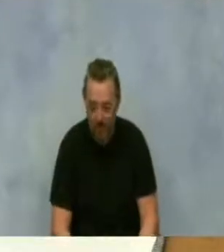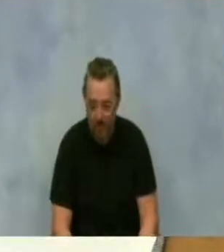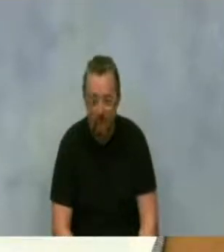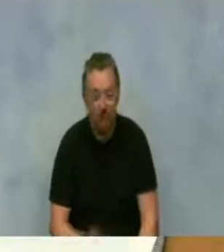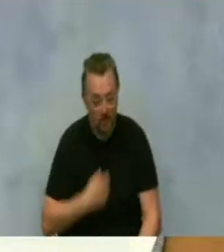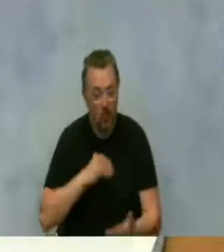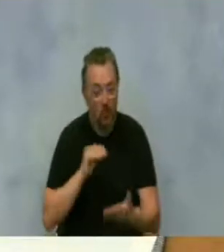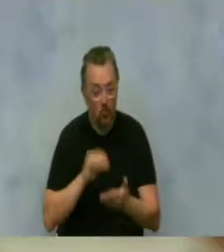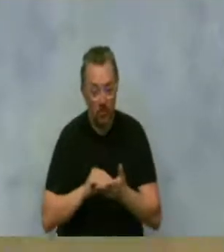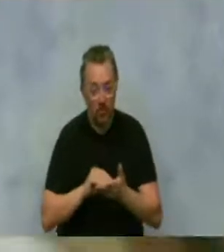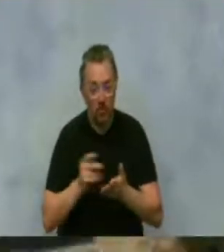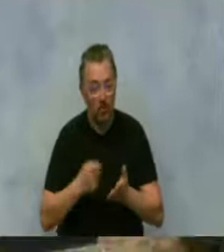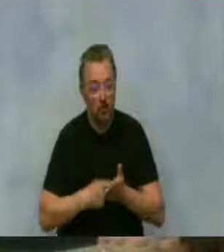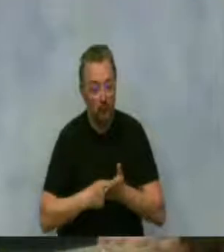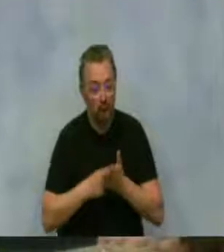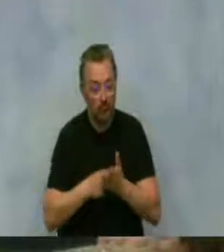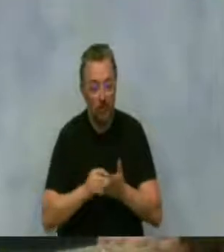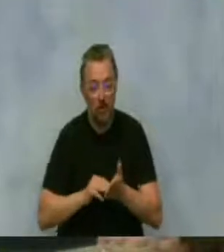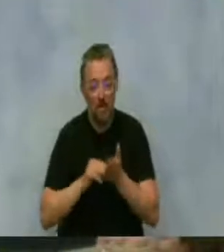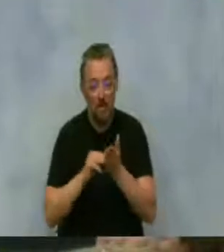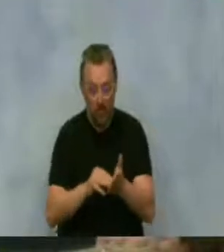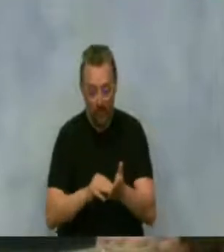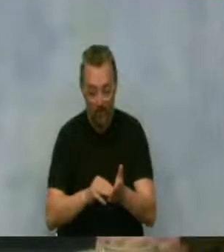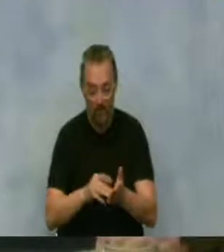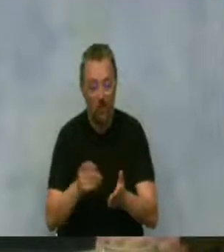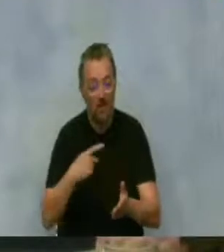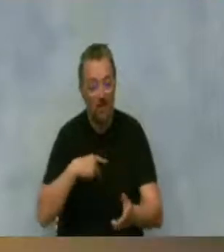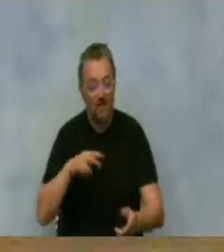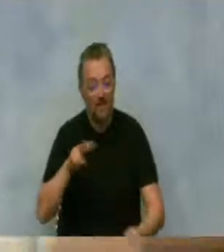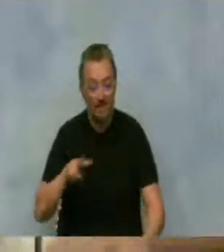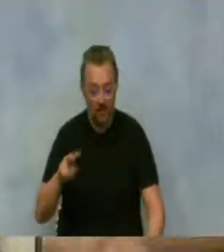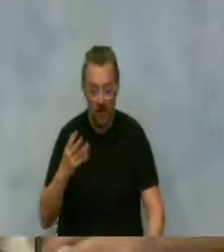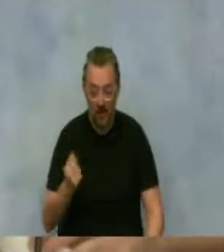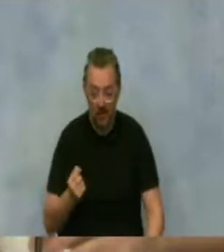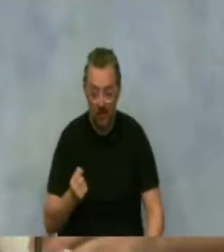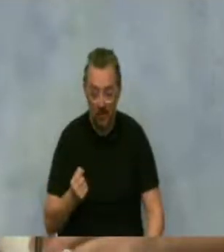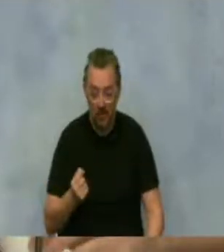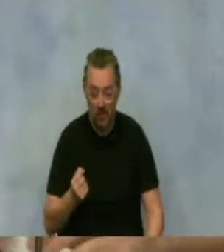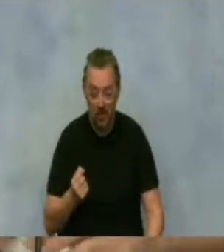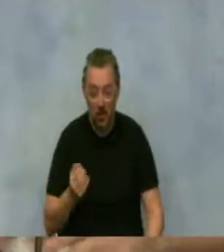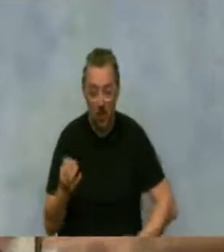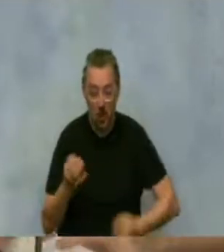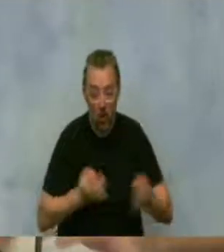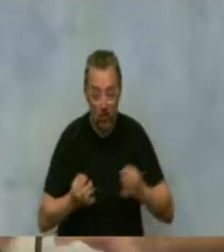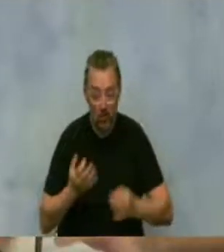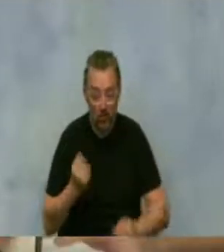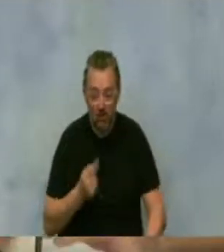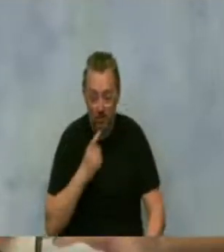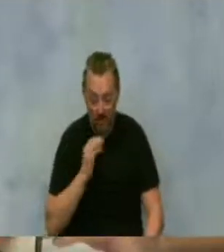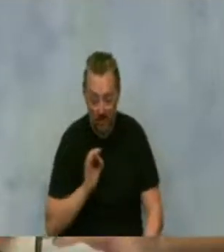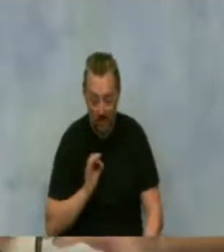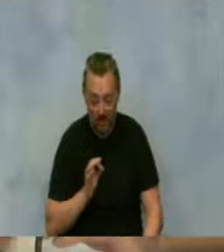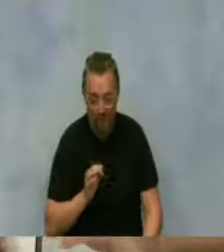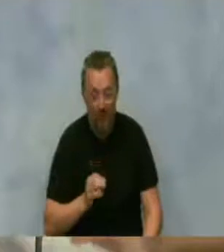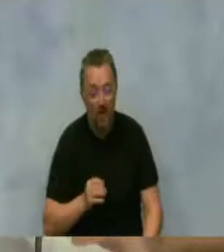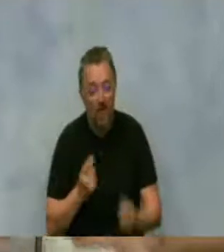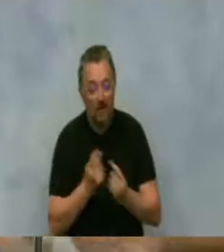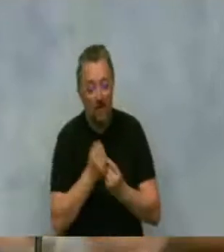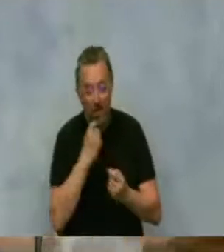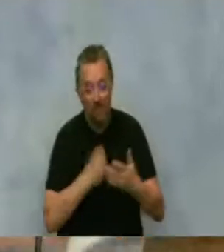that recommendation. I'll second it. Thank you. Any questions? Thanks, Hazel. Item number